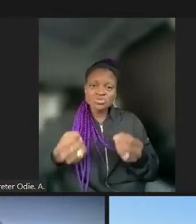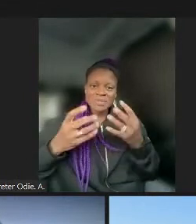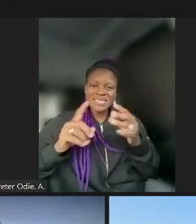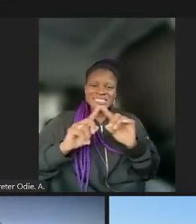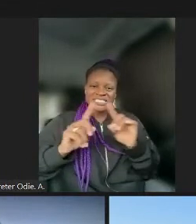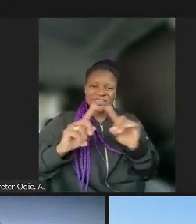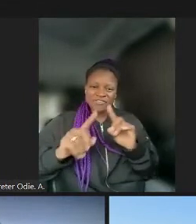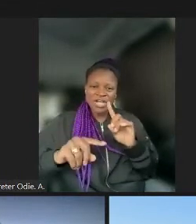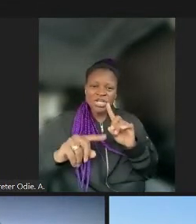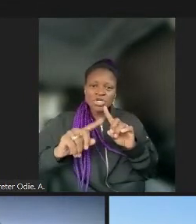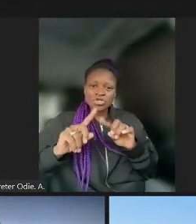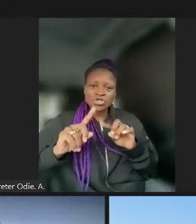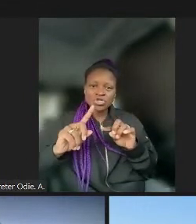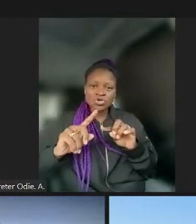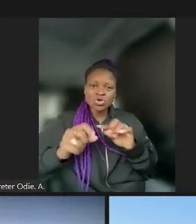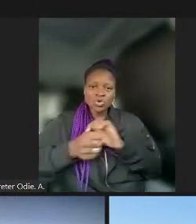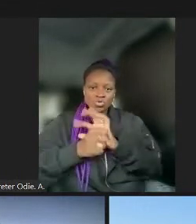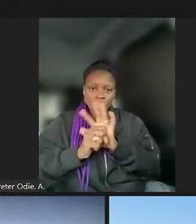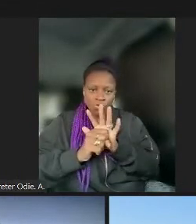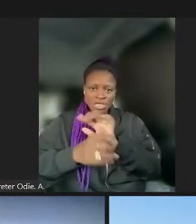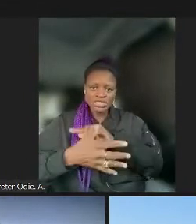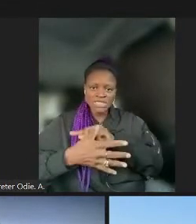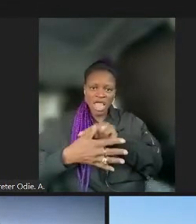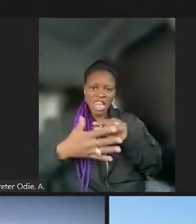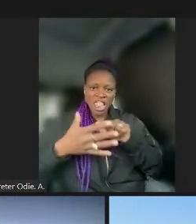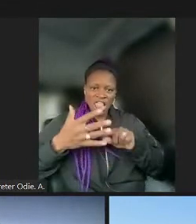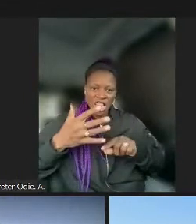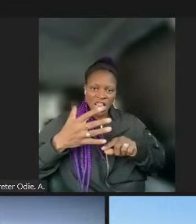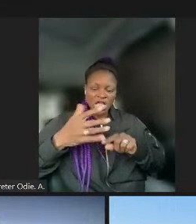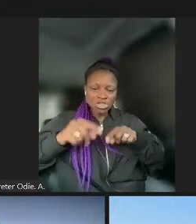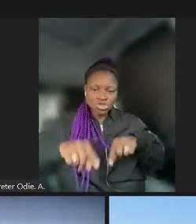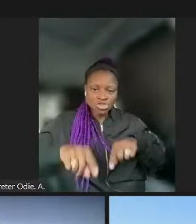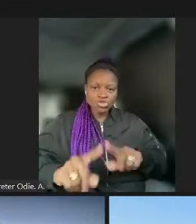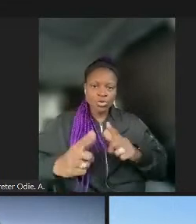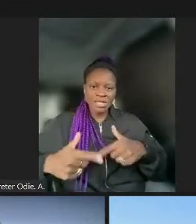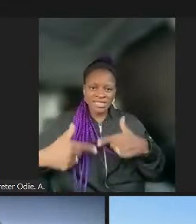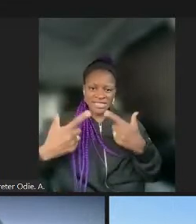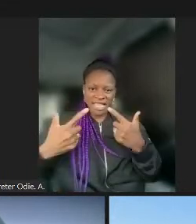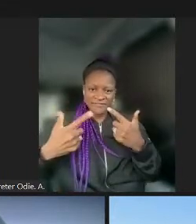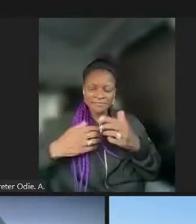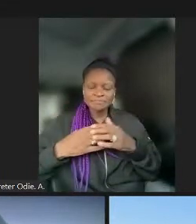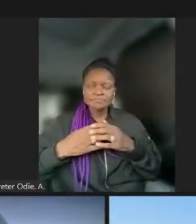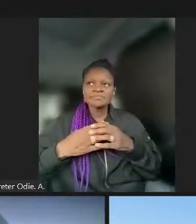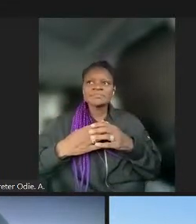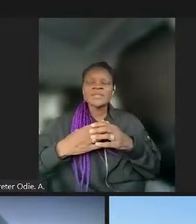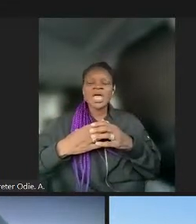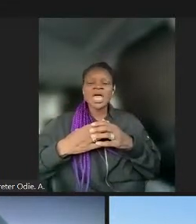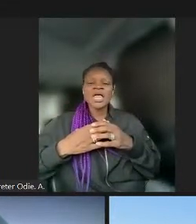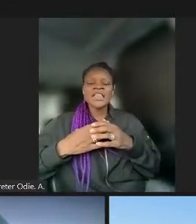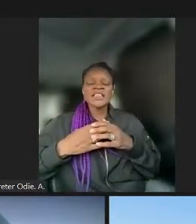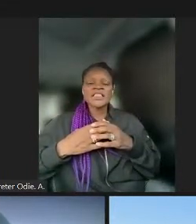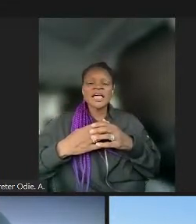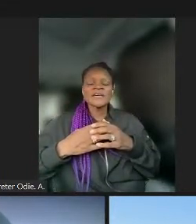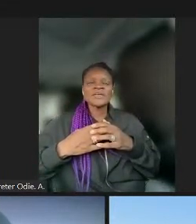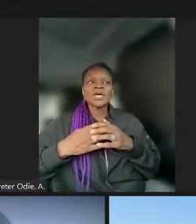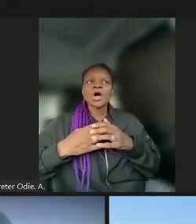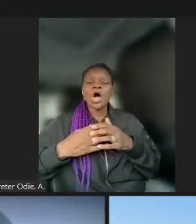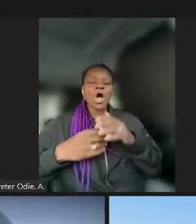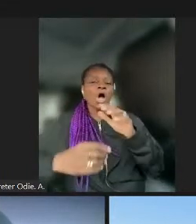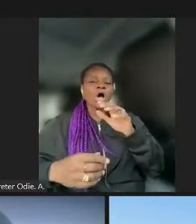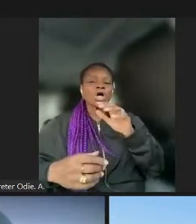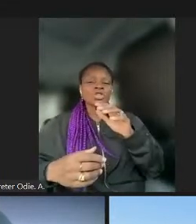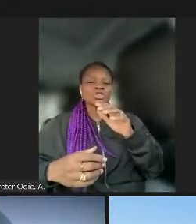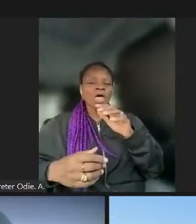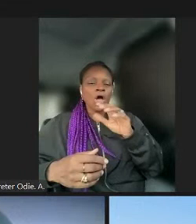been around in our lifetime, so that this is just another one, it's part of life. I think she's sort of